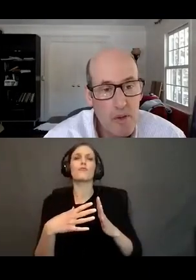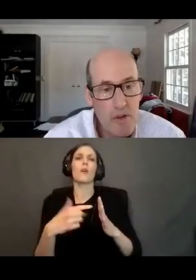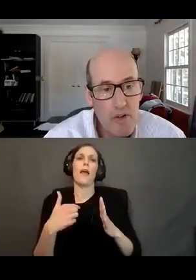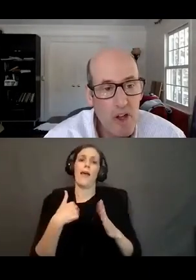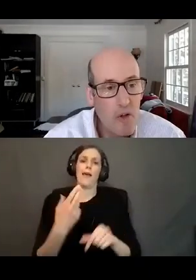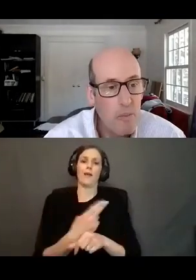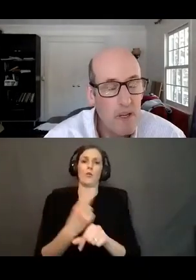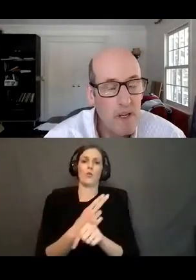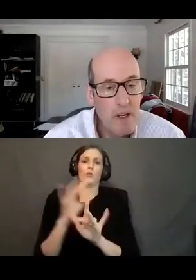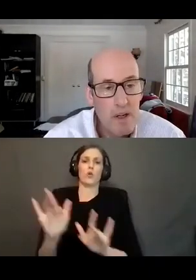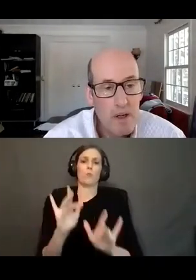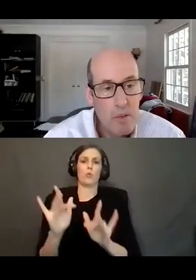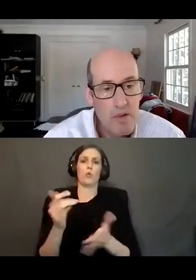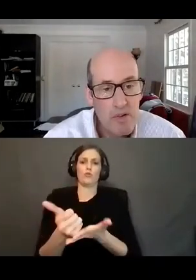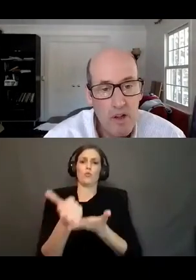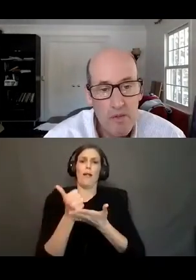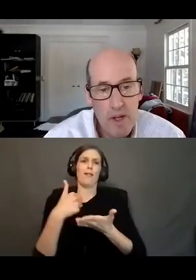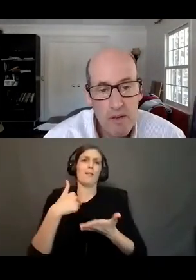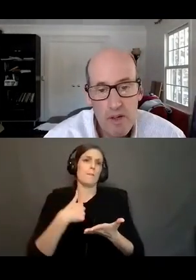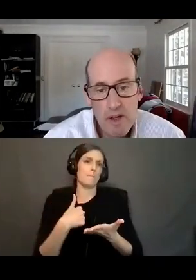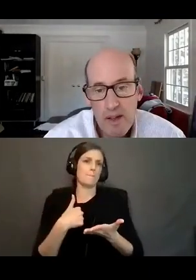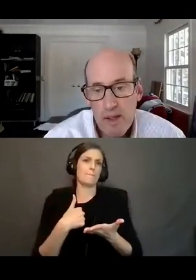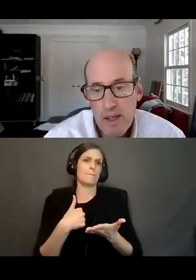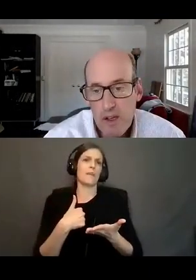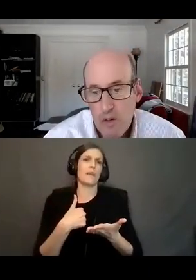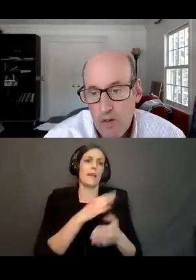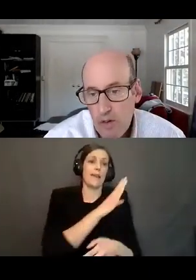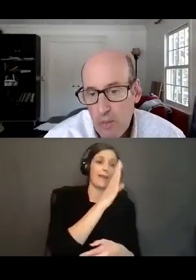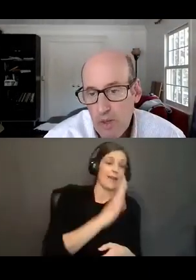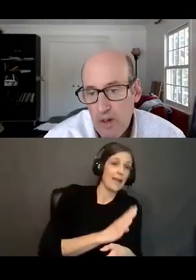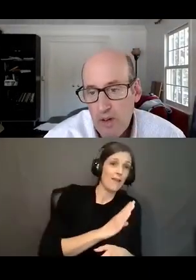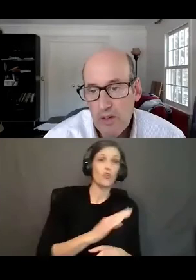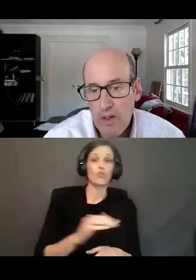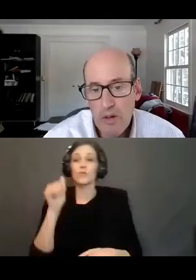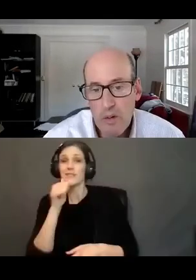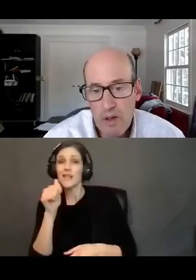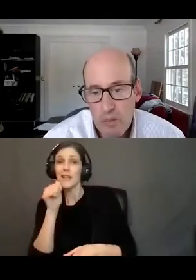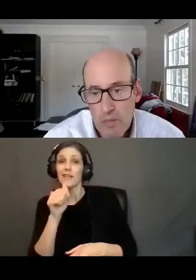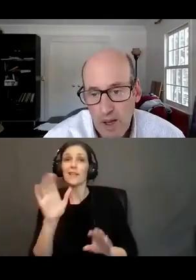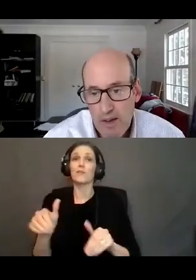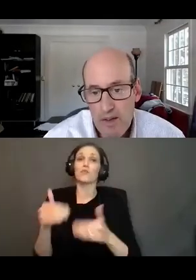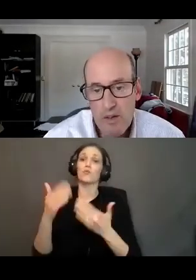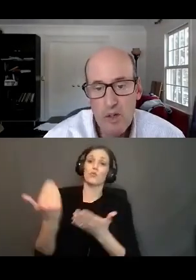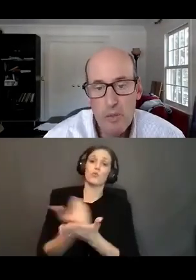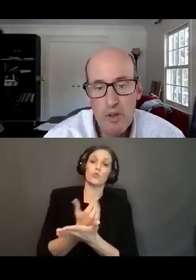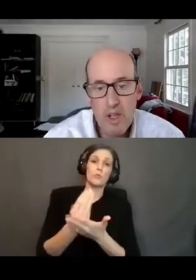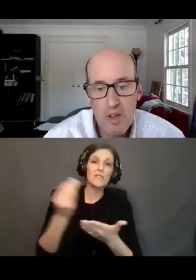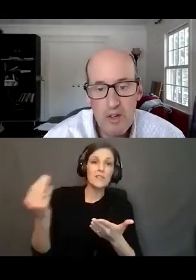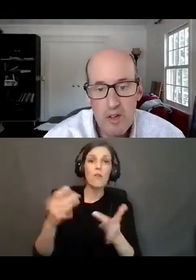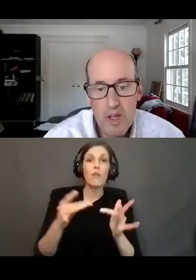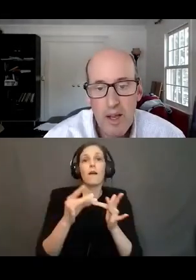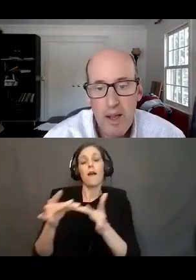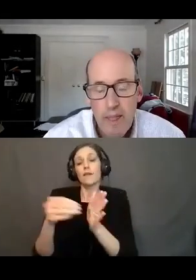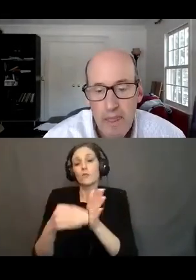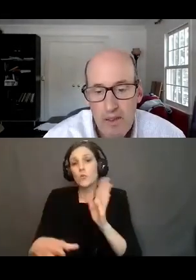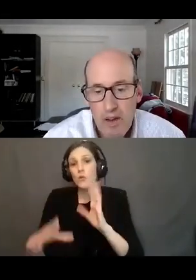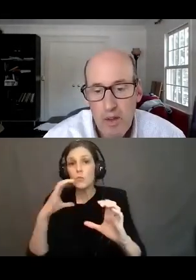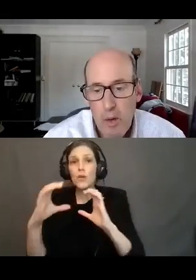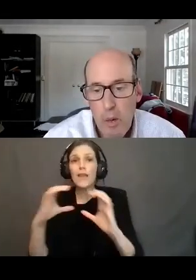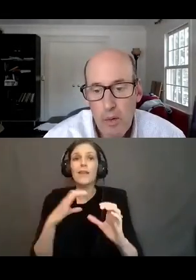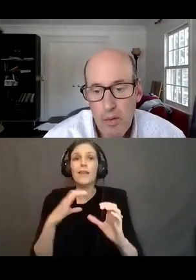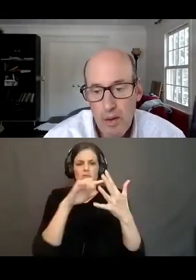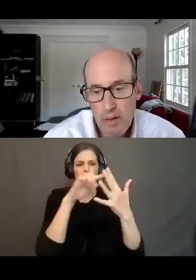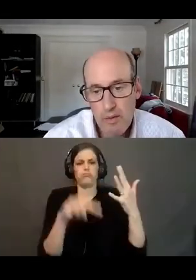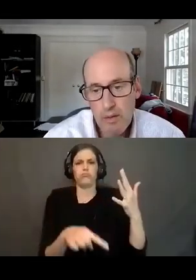use computers to help me, with a scale of never to daily, introduce new material into the curriculum, guide student communication. These are